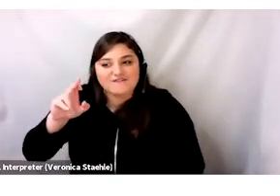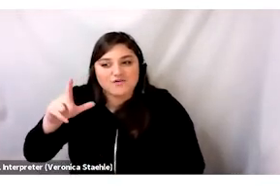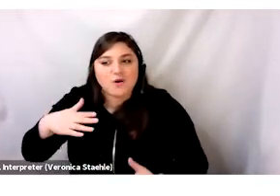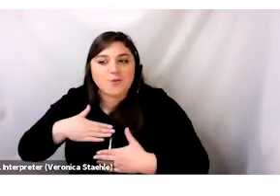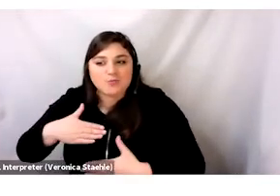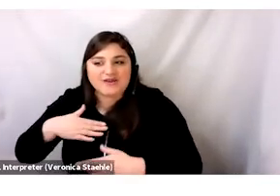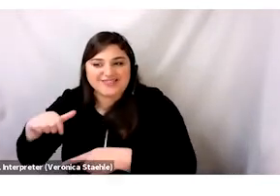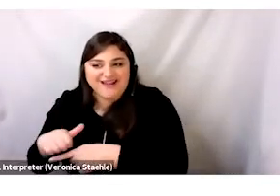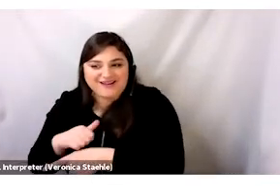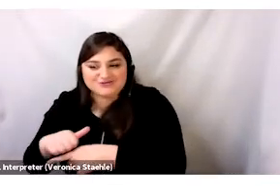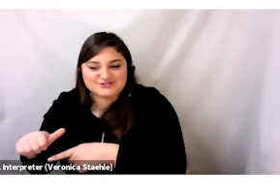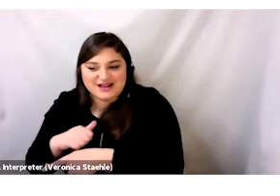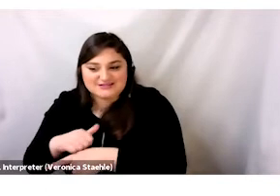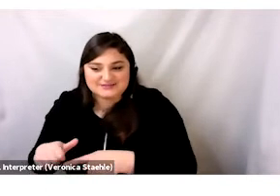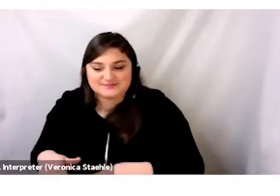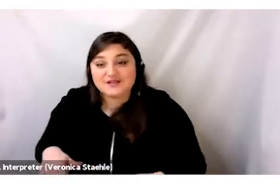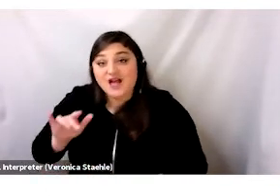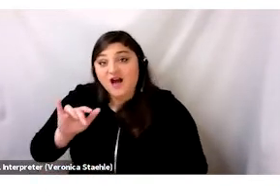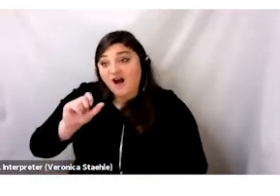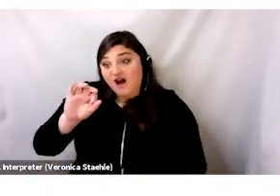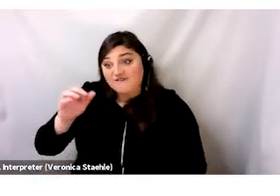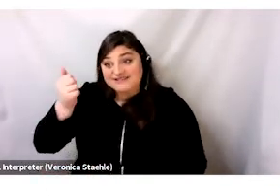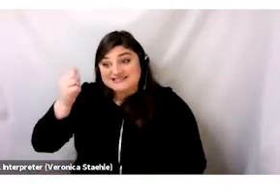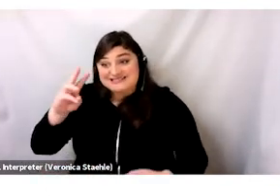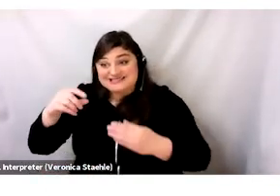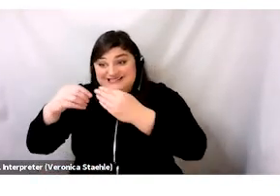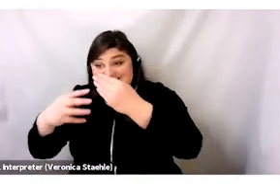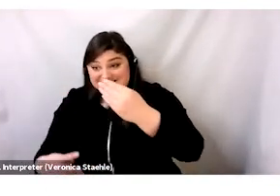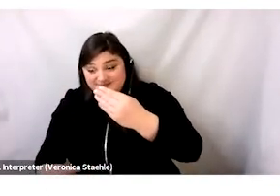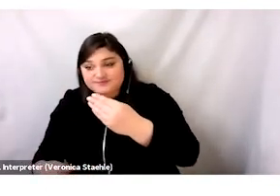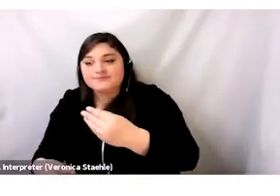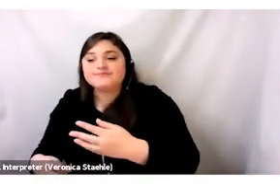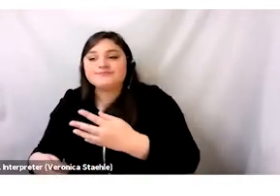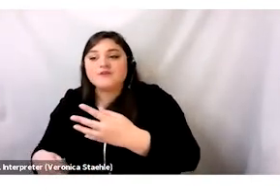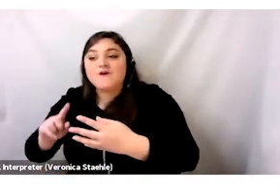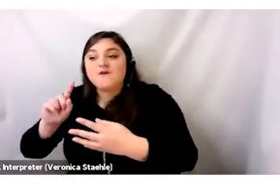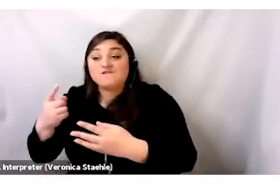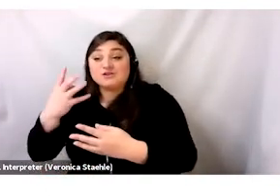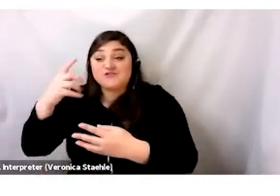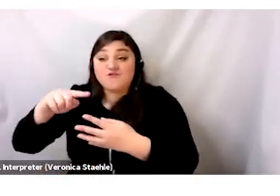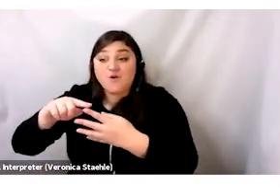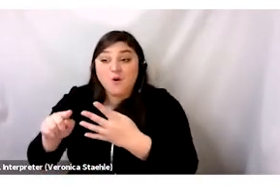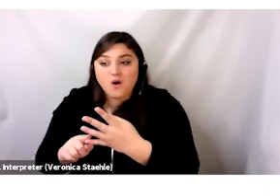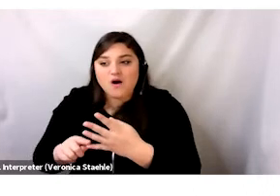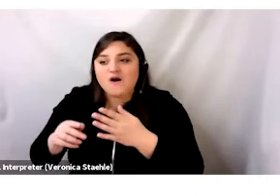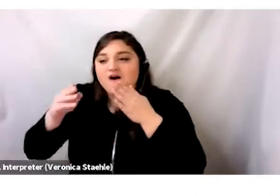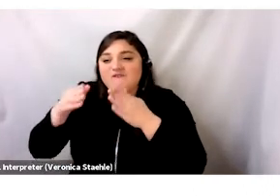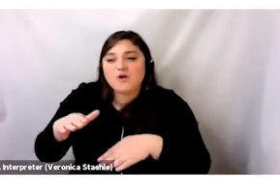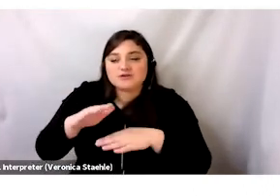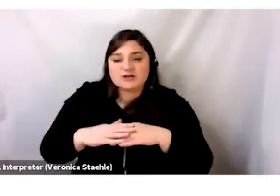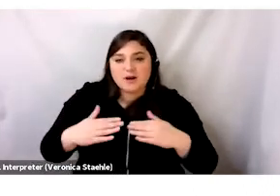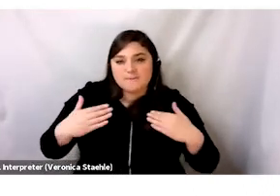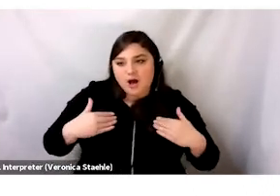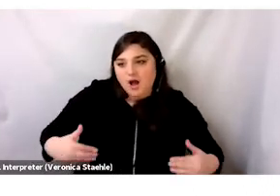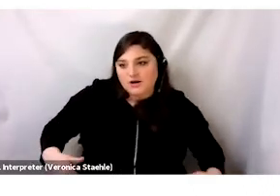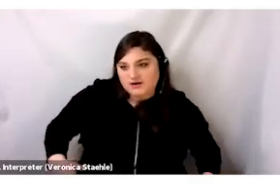The first four in that guidance, there are 16. The first four exercises focus on the body.